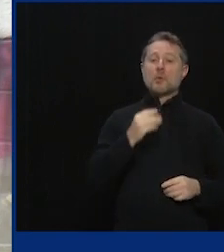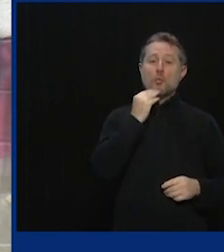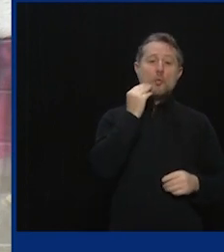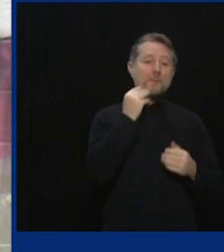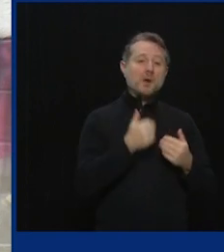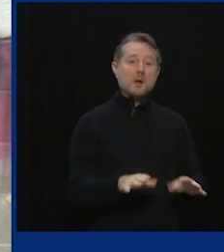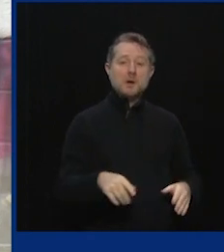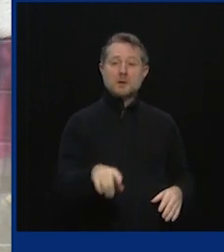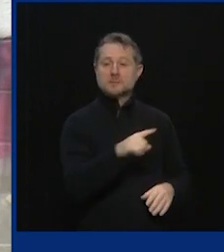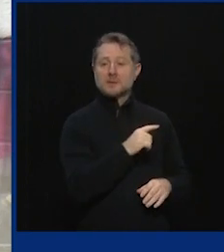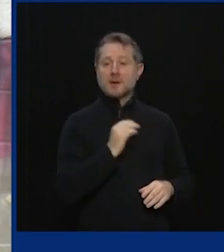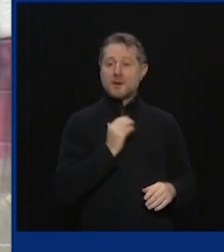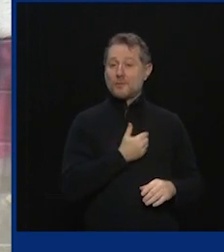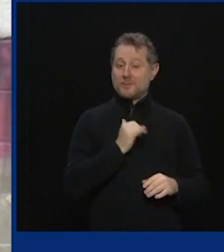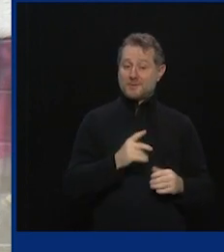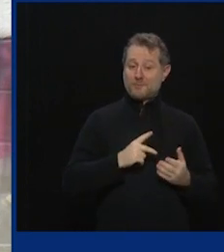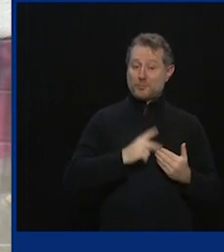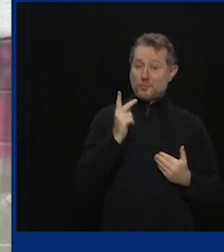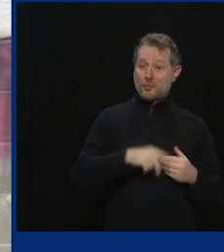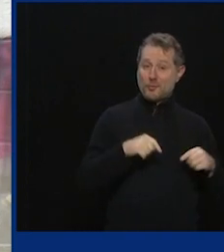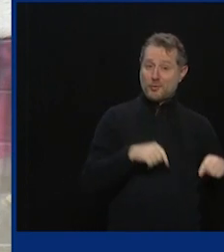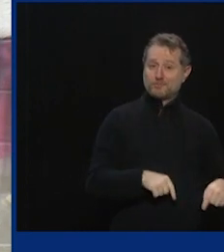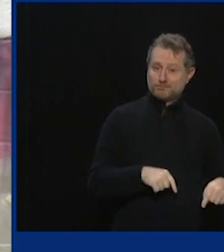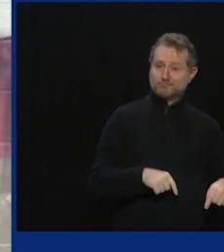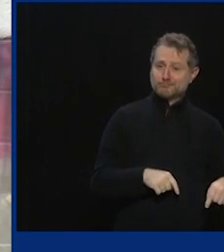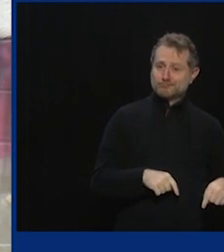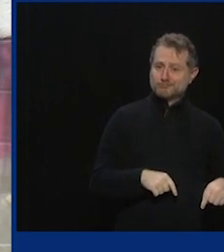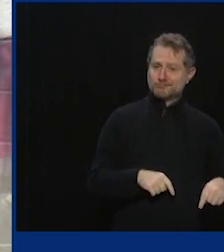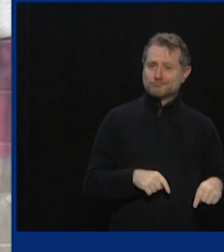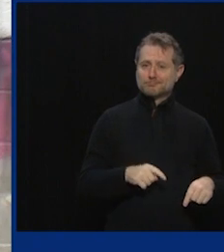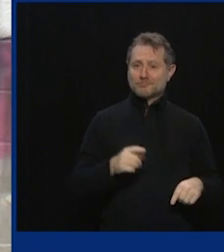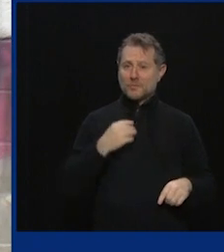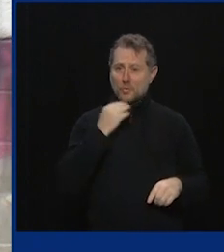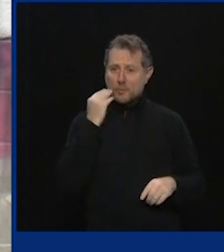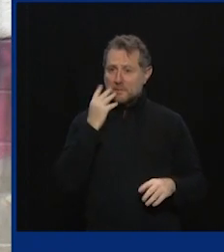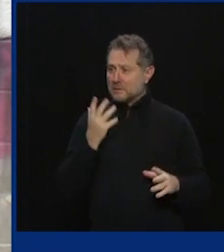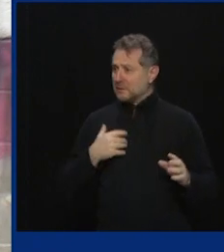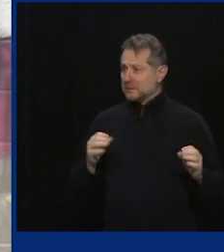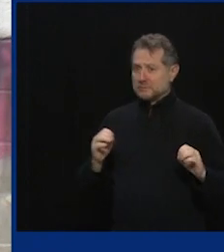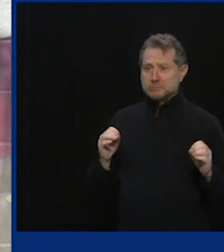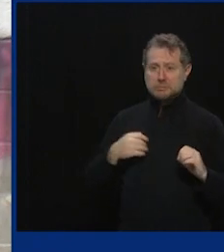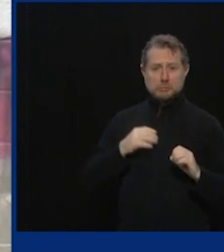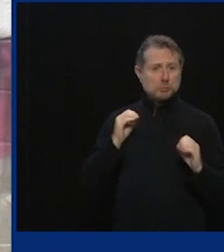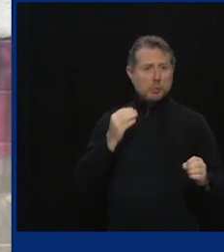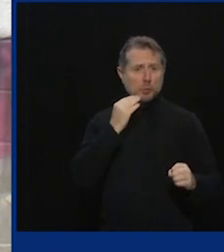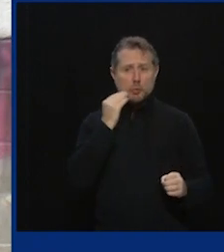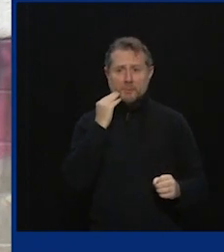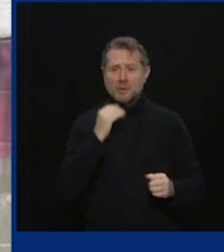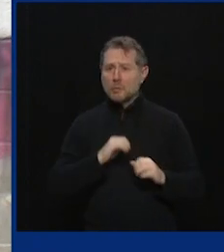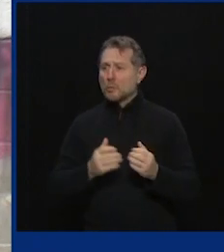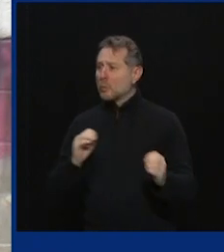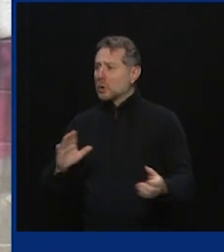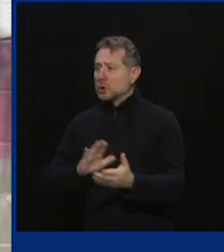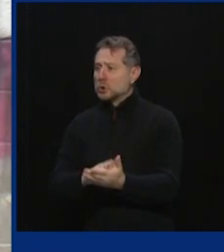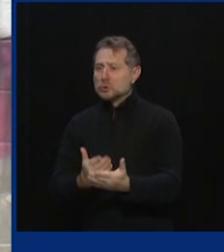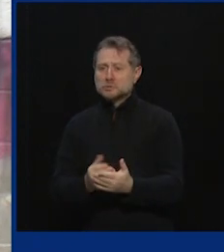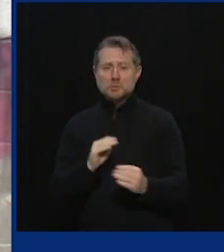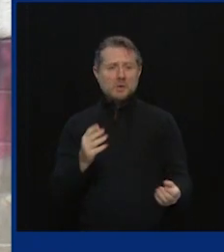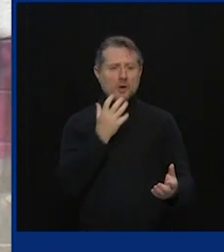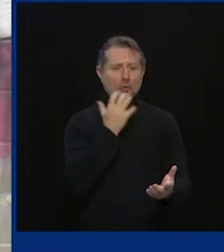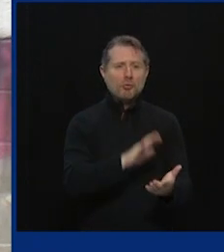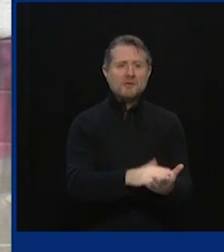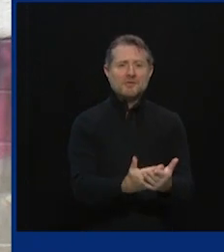Harvest programs. How will they prepare their food at home if they don't have a home or they don't have a kitchen? That is why I'm